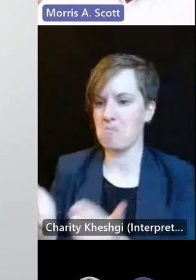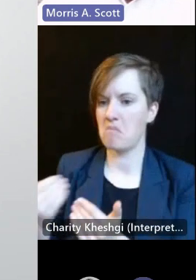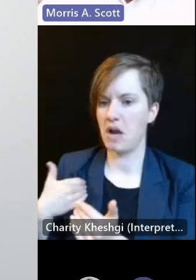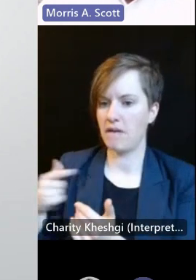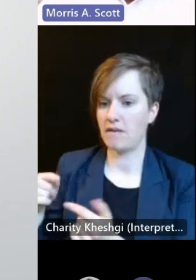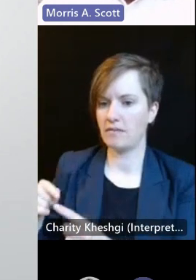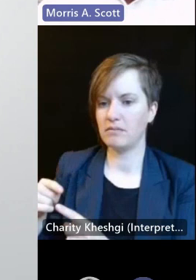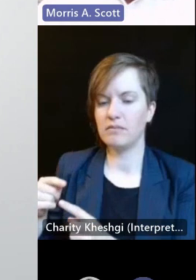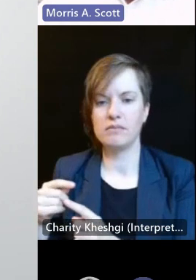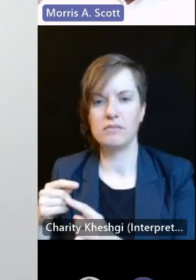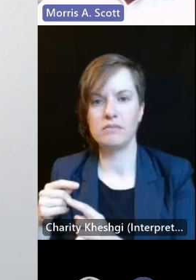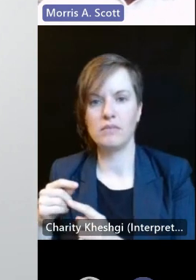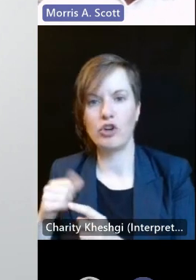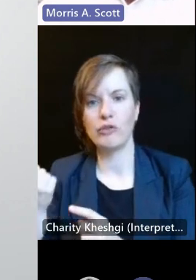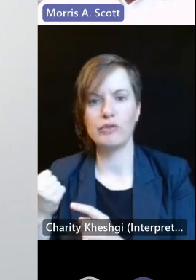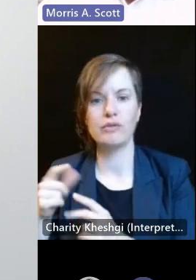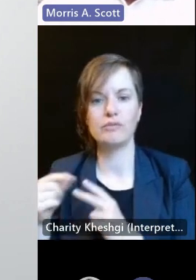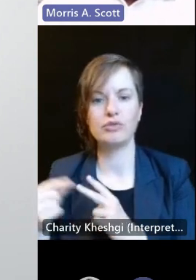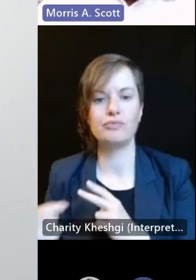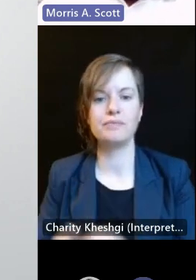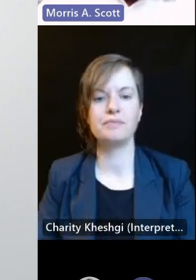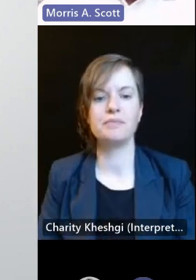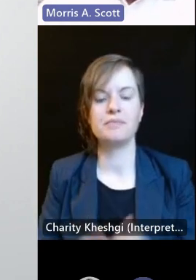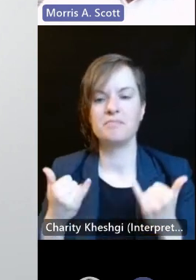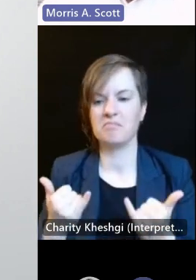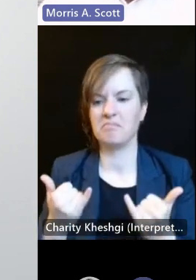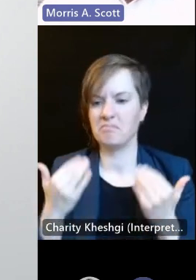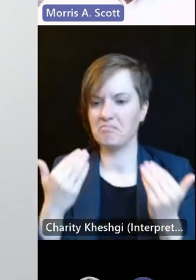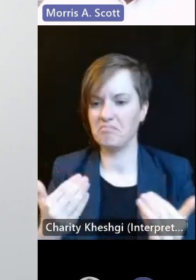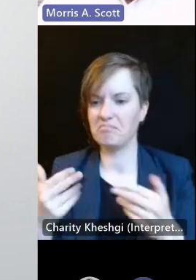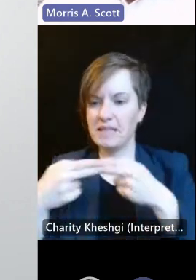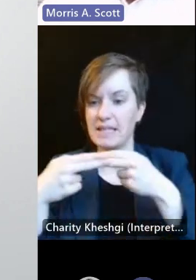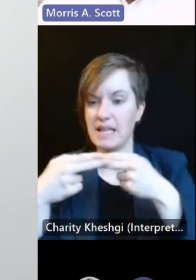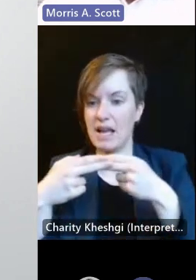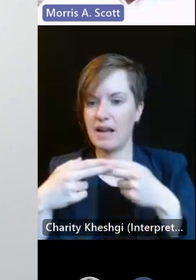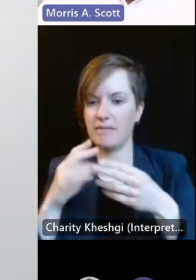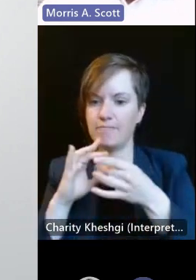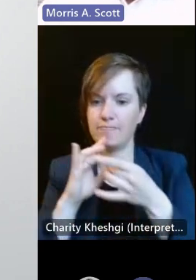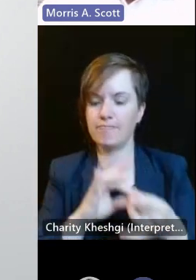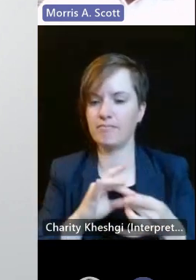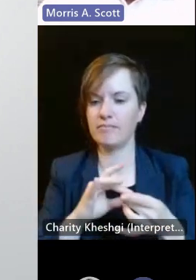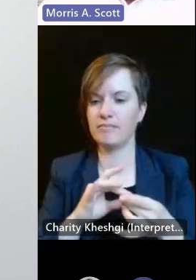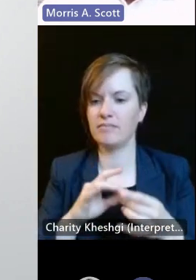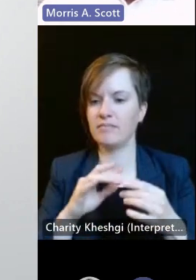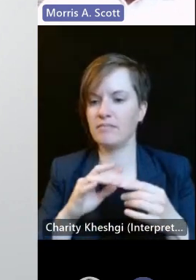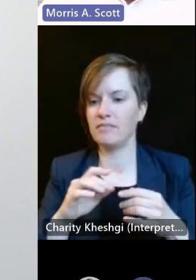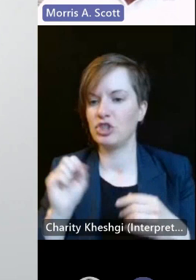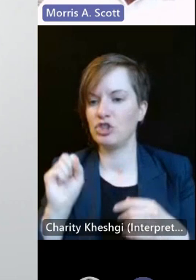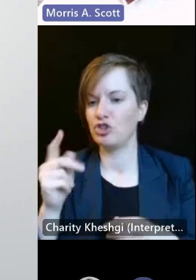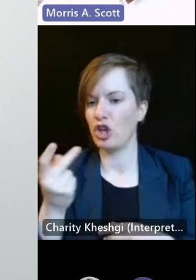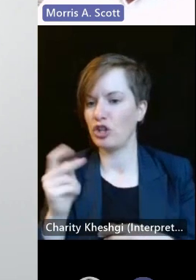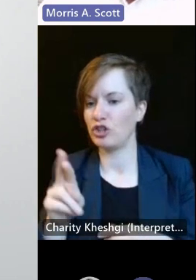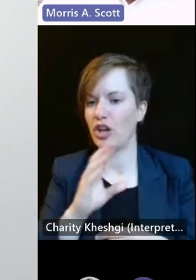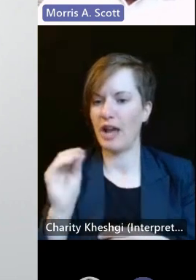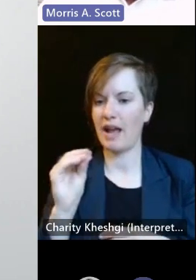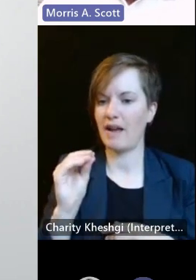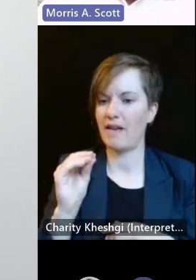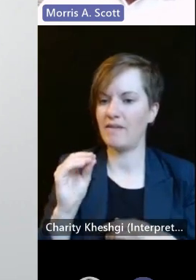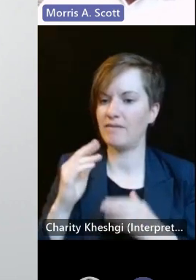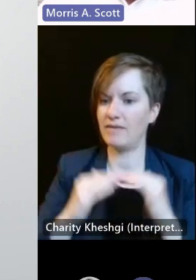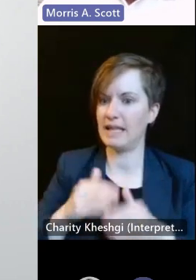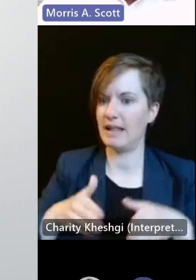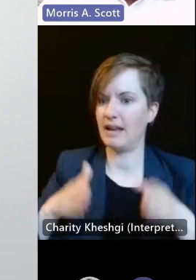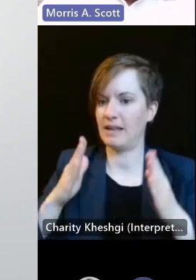with accessible shelters and facilities. The first issue deals with the